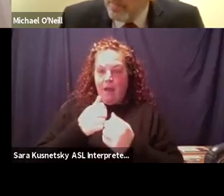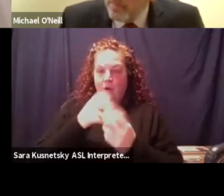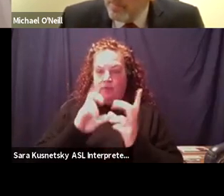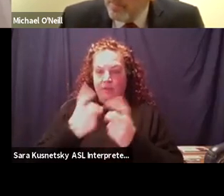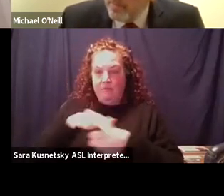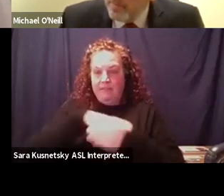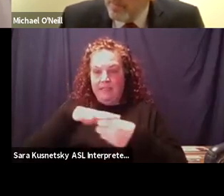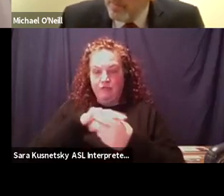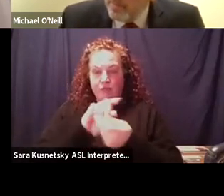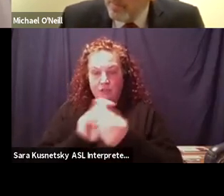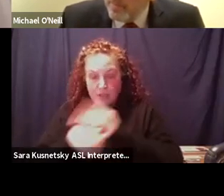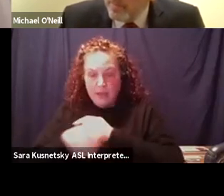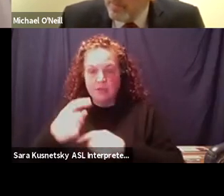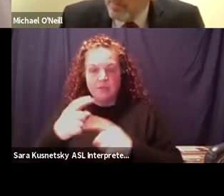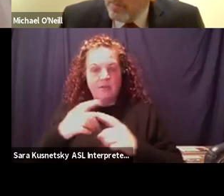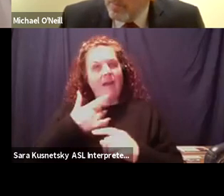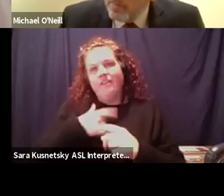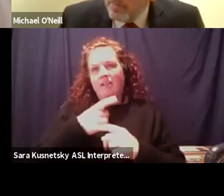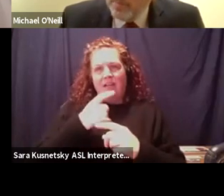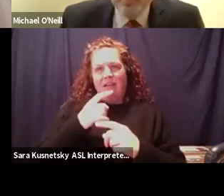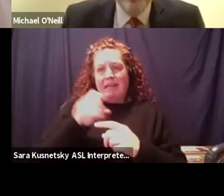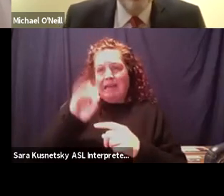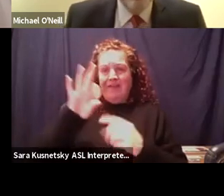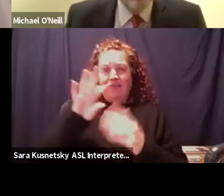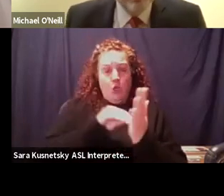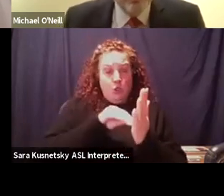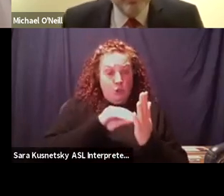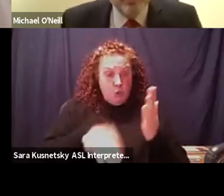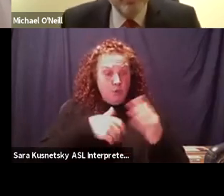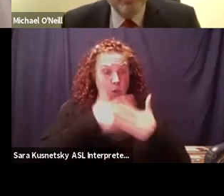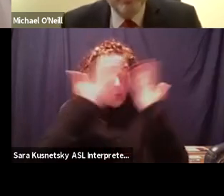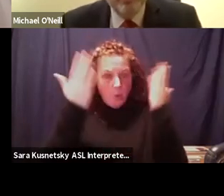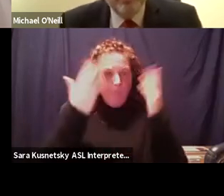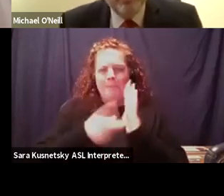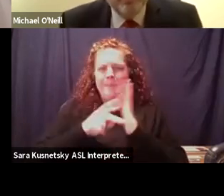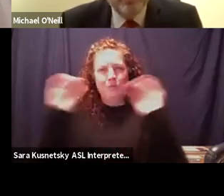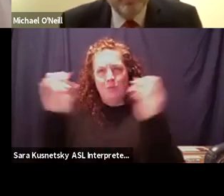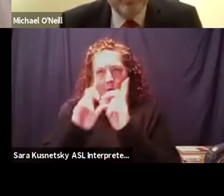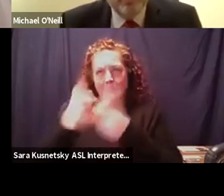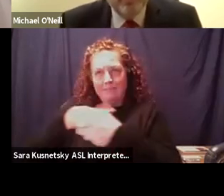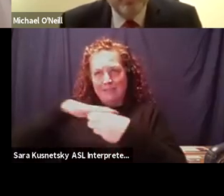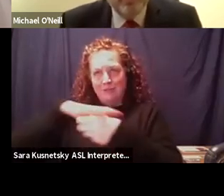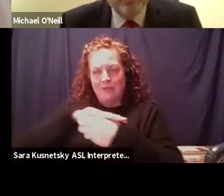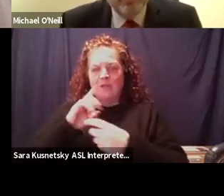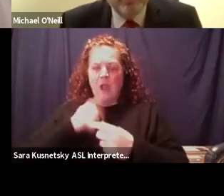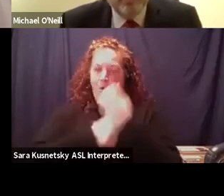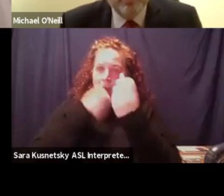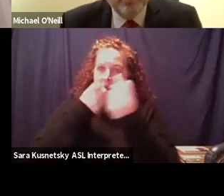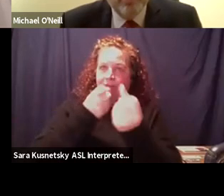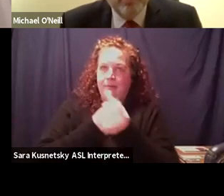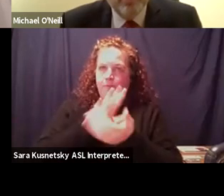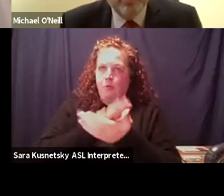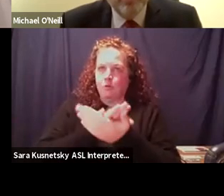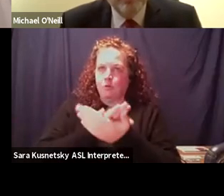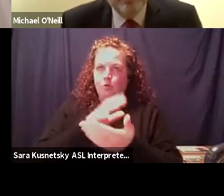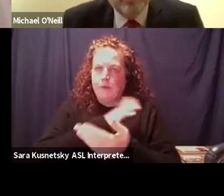personally feel like the district wouldn't be a district without us students, and we should be able to advocate for our school community. We are a team, so we should be able to